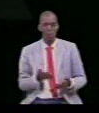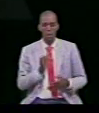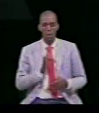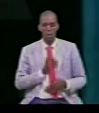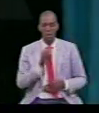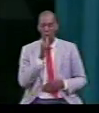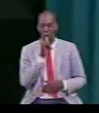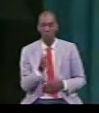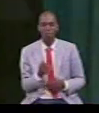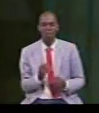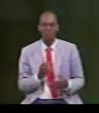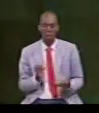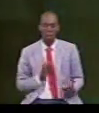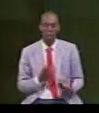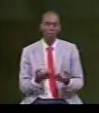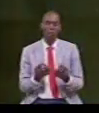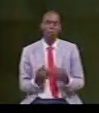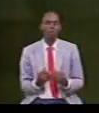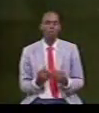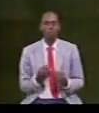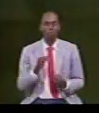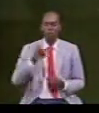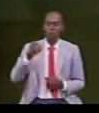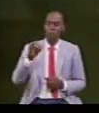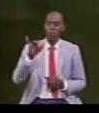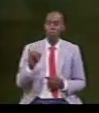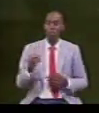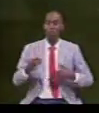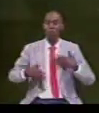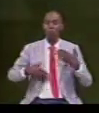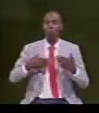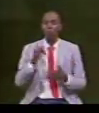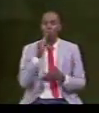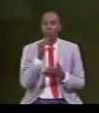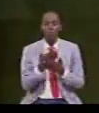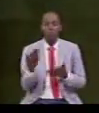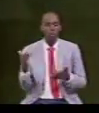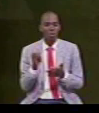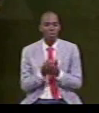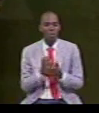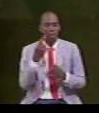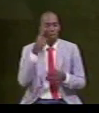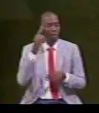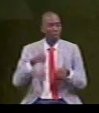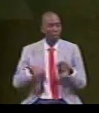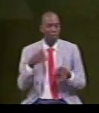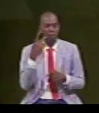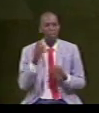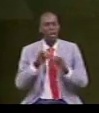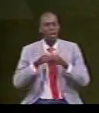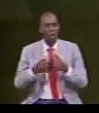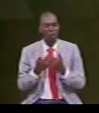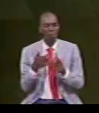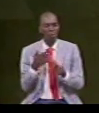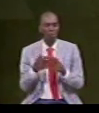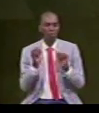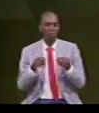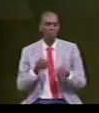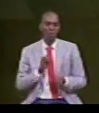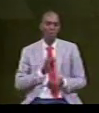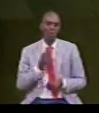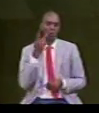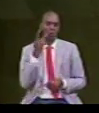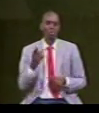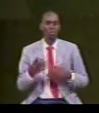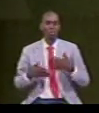come. Joy. Joy is something invisible. How do I see joy? By the